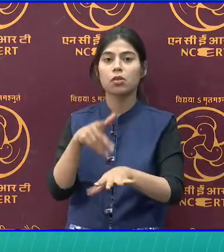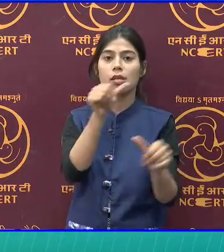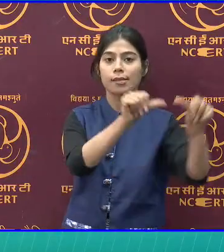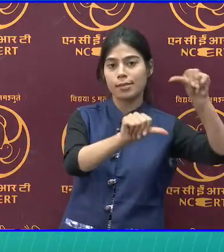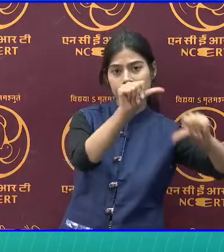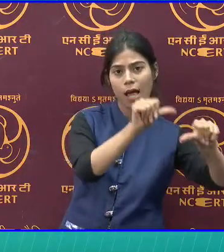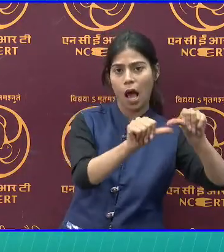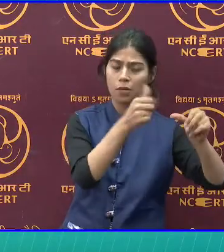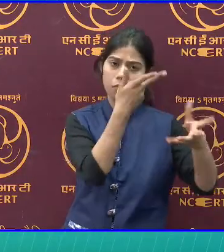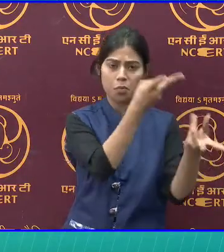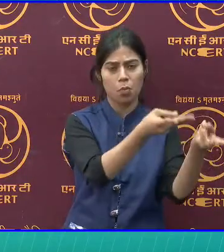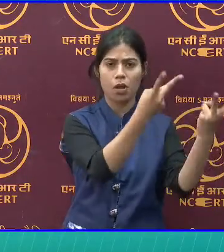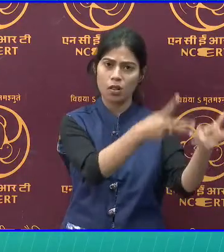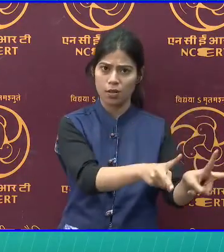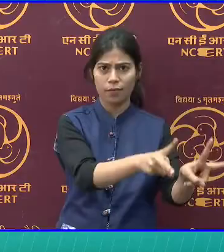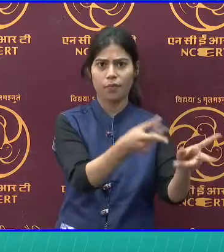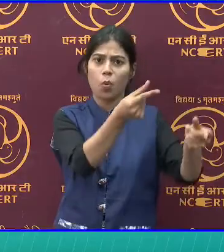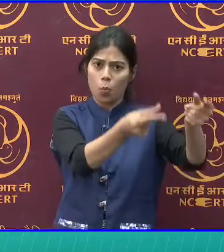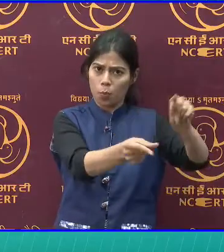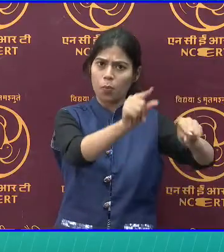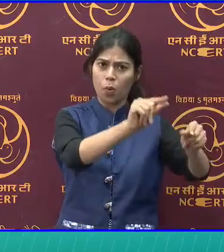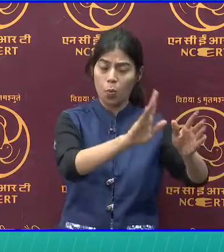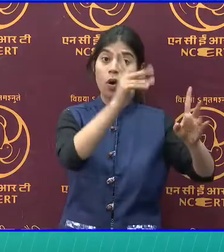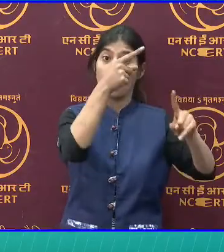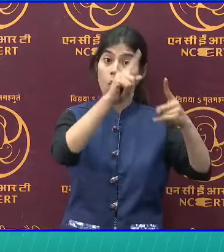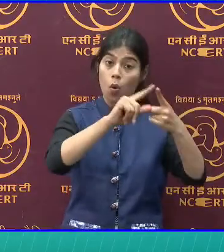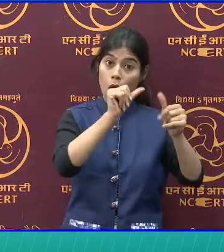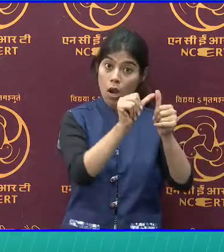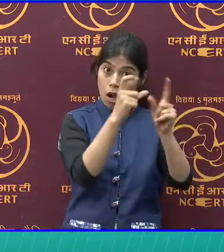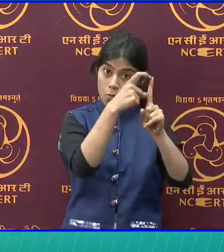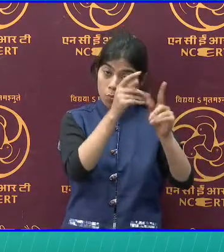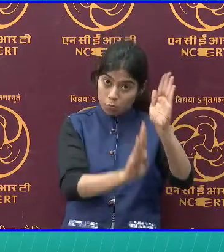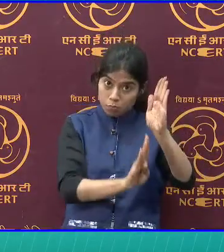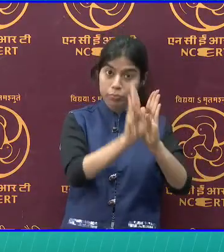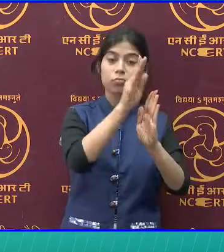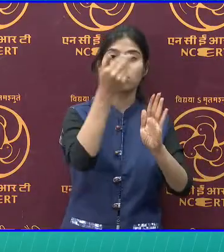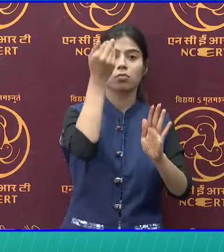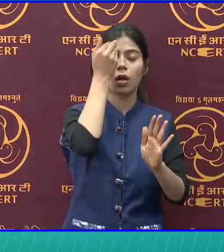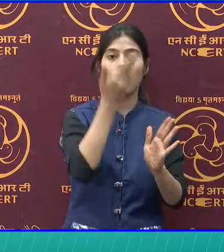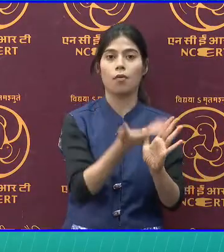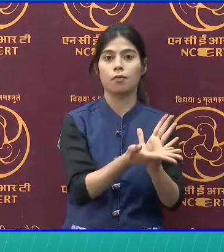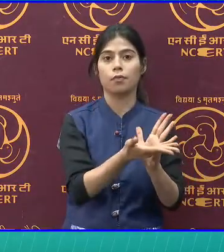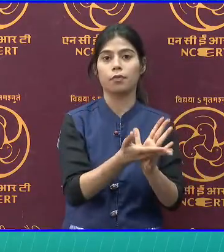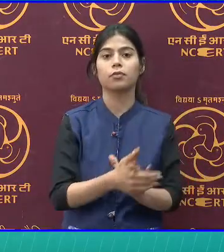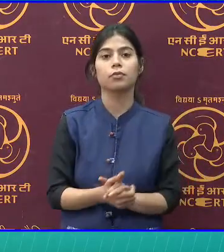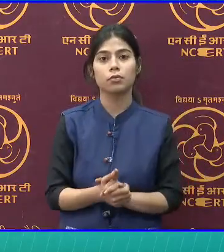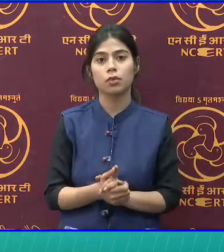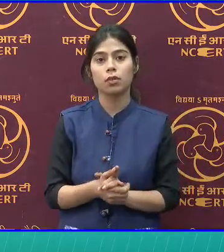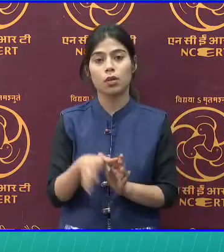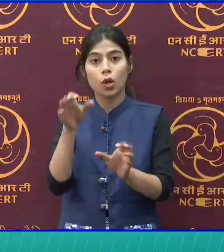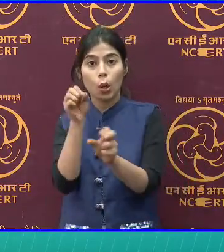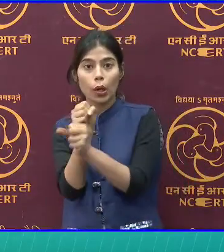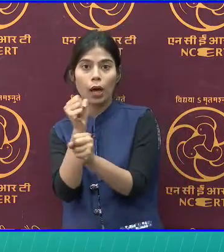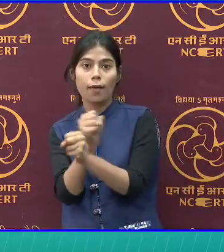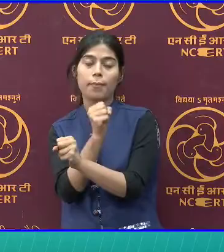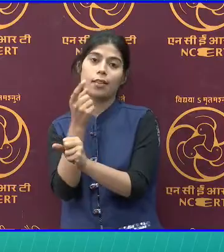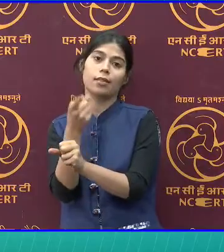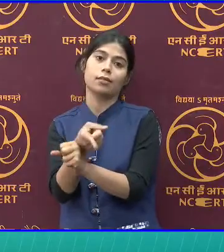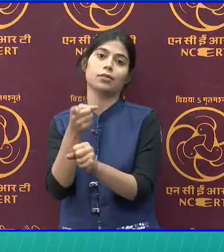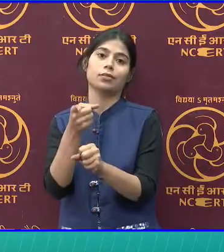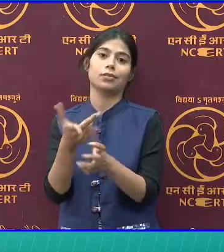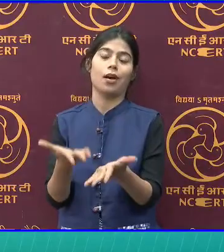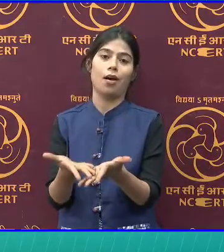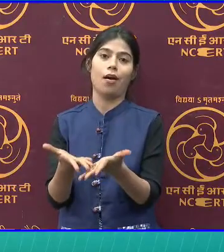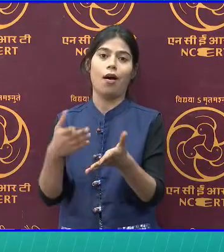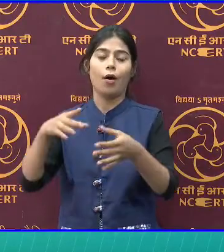industrial revolution and the scientific advancement that took place during the last 200 years is governing the social sciences actually. So the